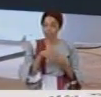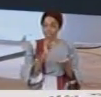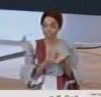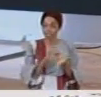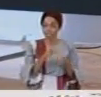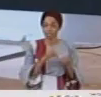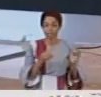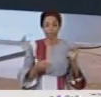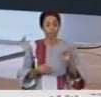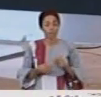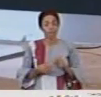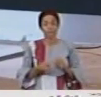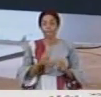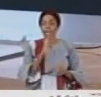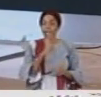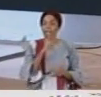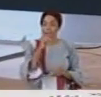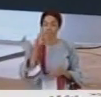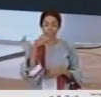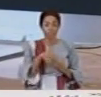you in that number?